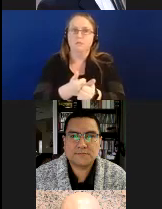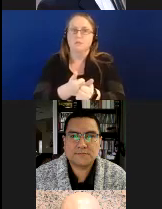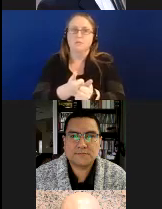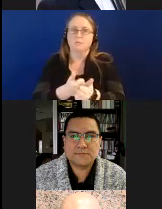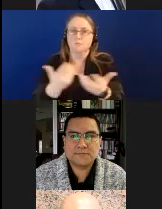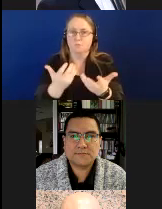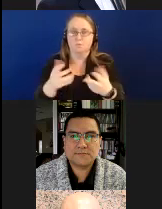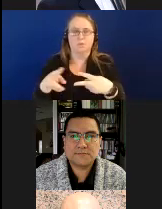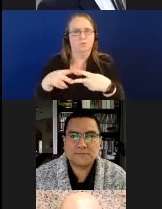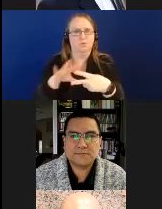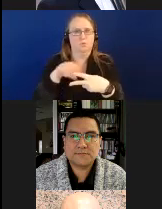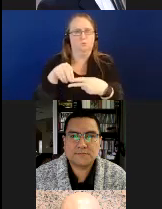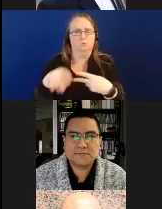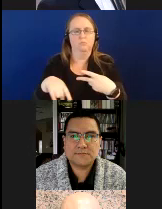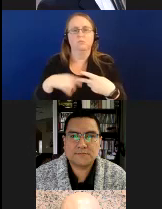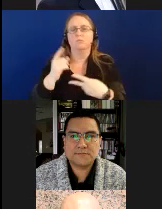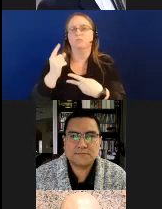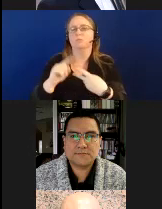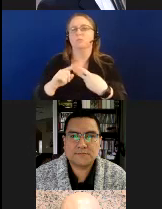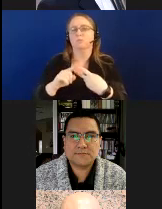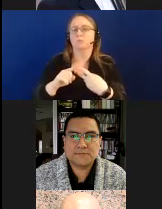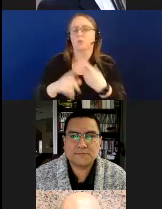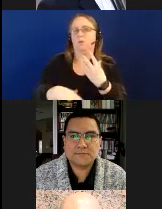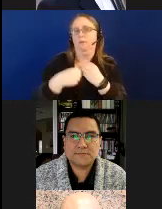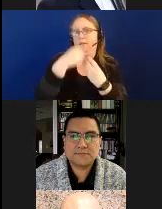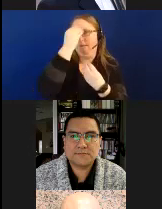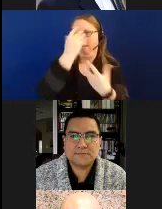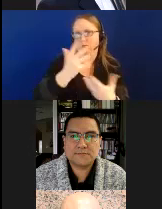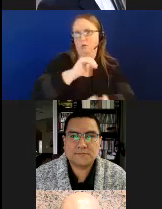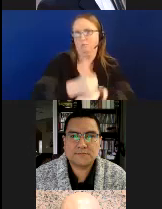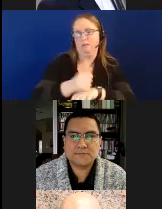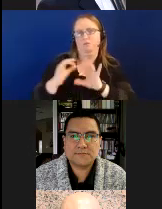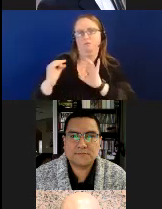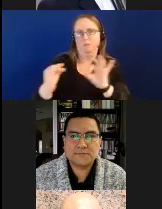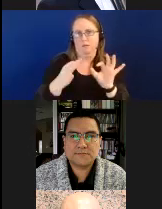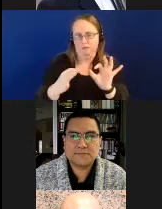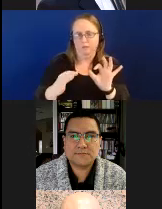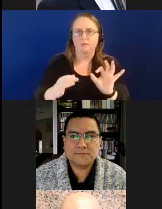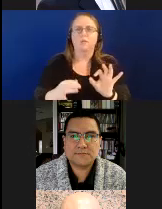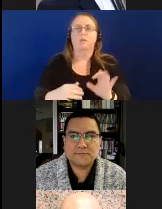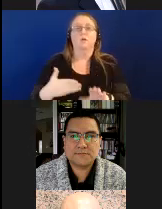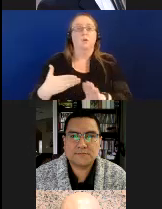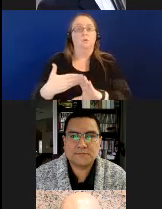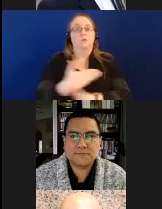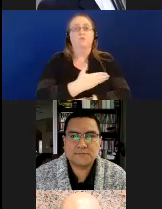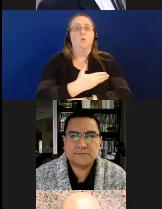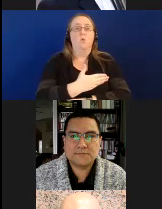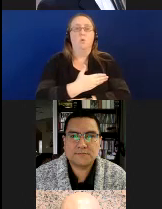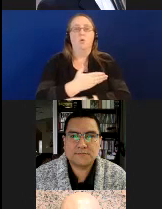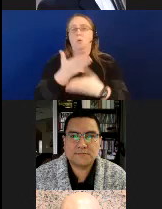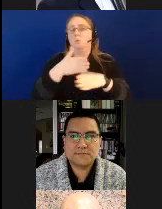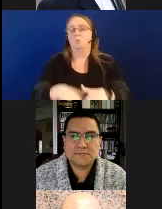are twofold. So one is that we have added some information based on feedback that we've gotten. So before it was just sort of the breakdown of the